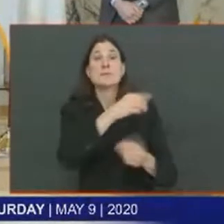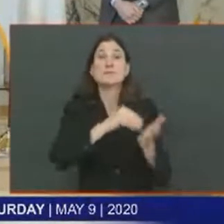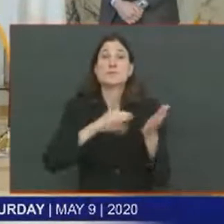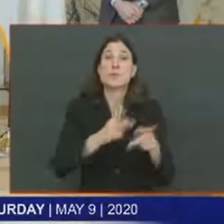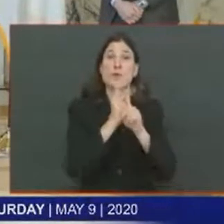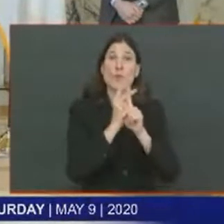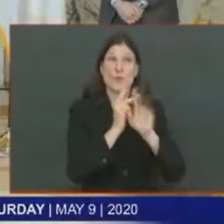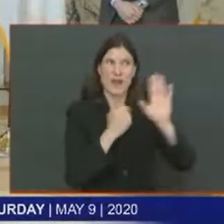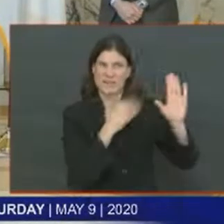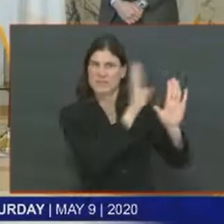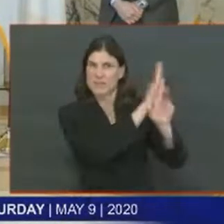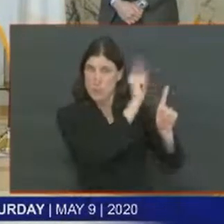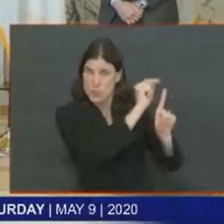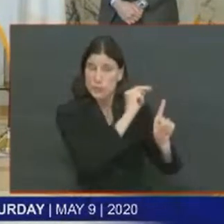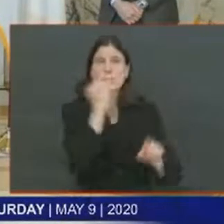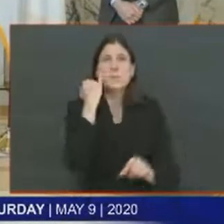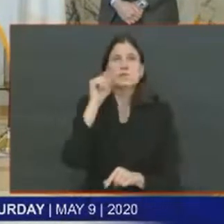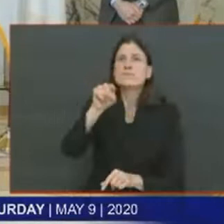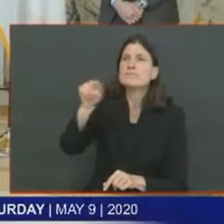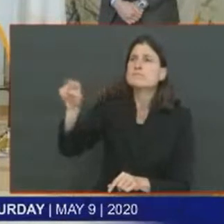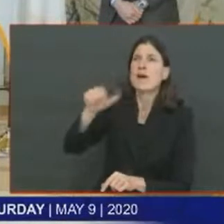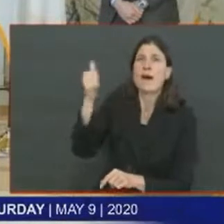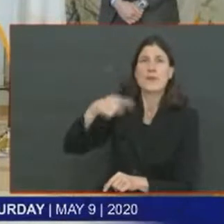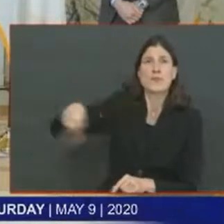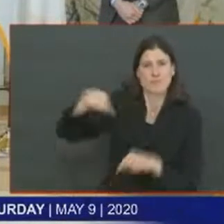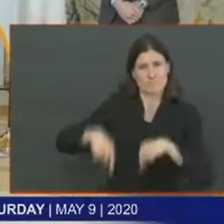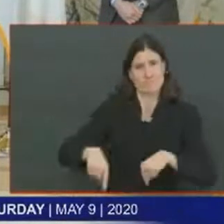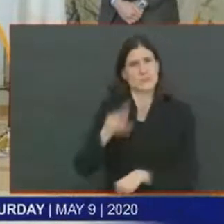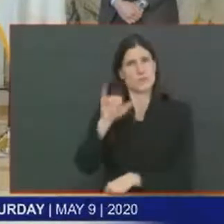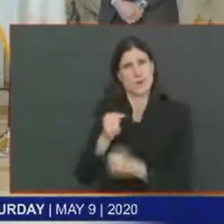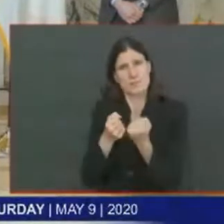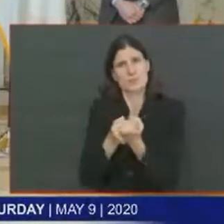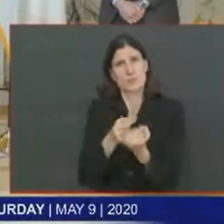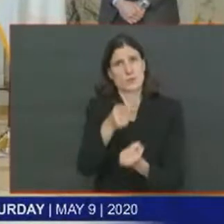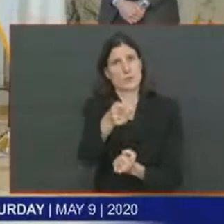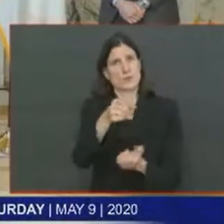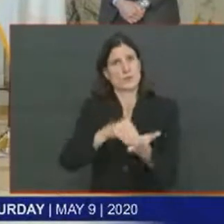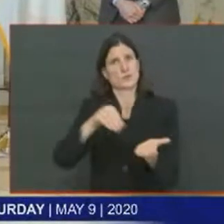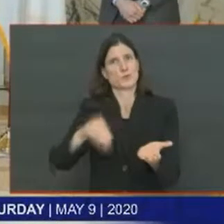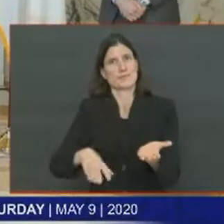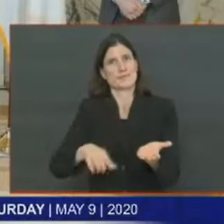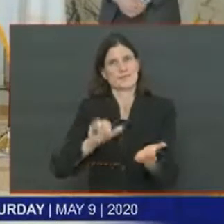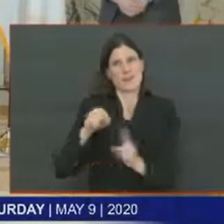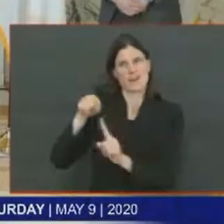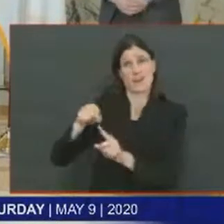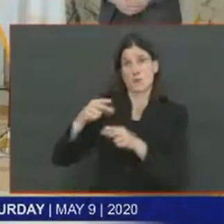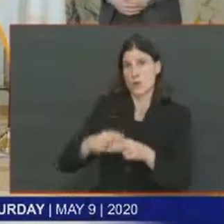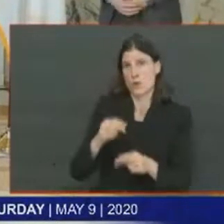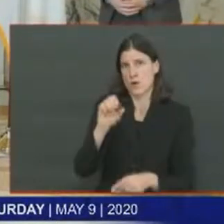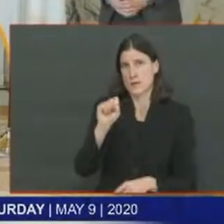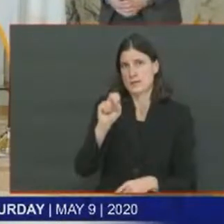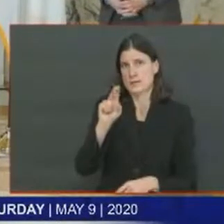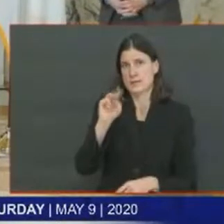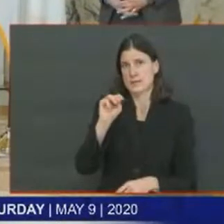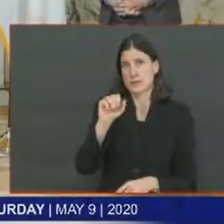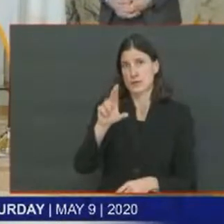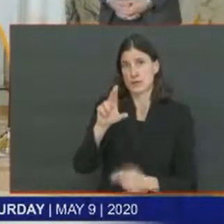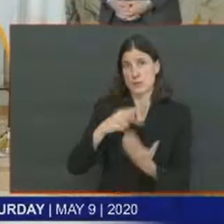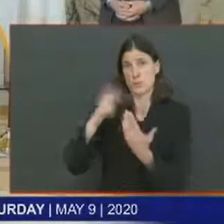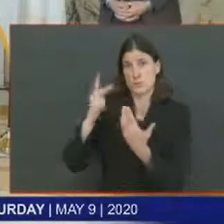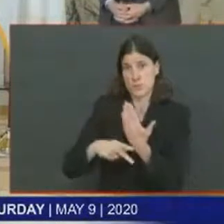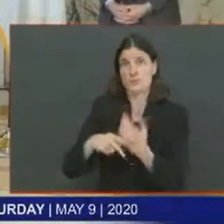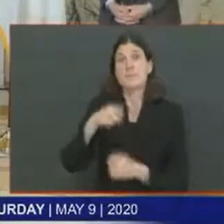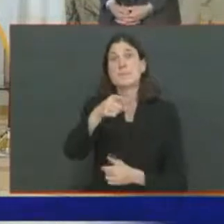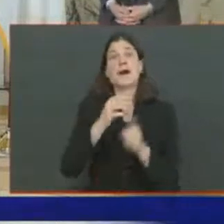It could very definitely help you reduce your payments. You can access these services, which are